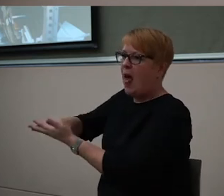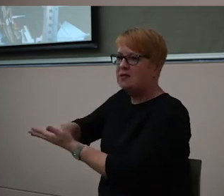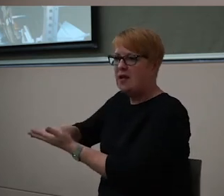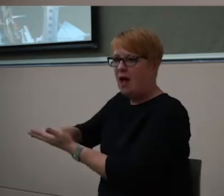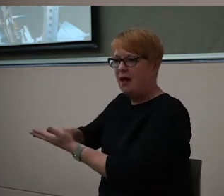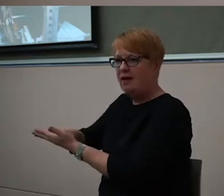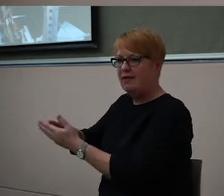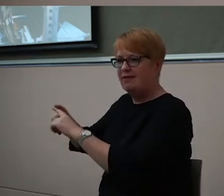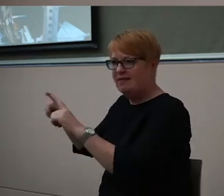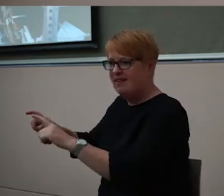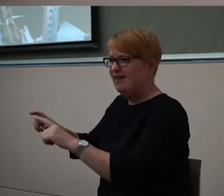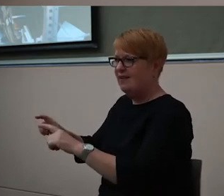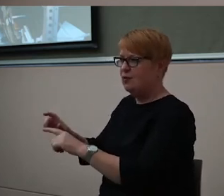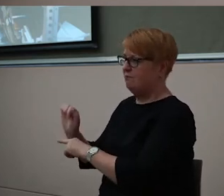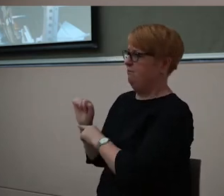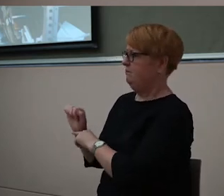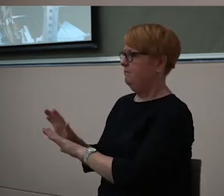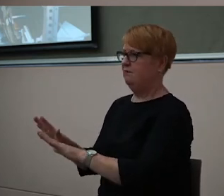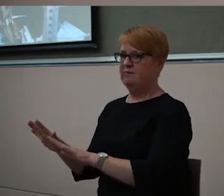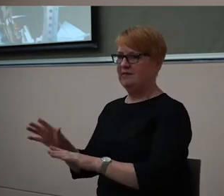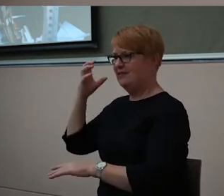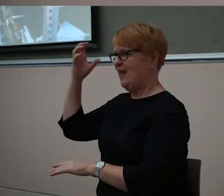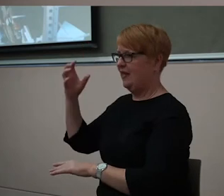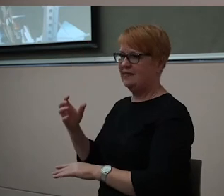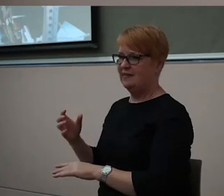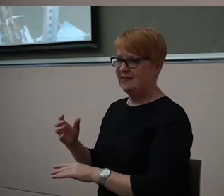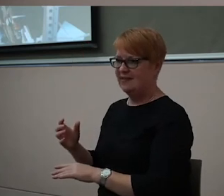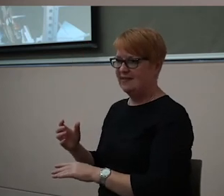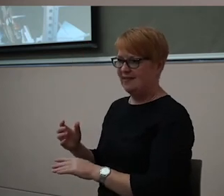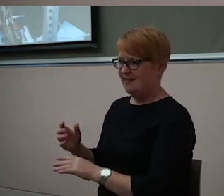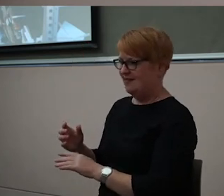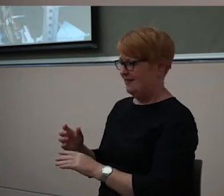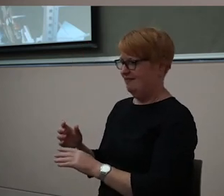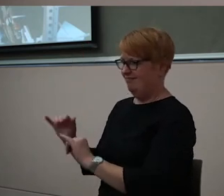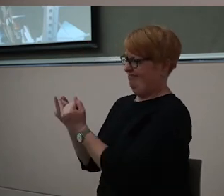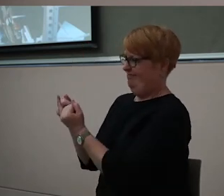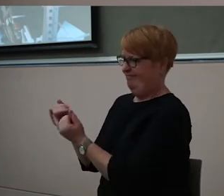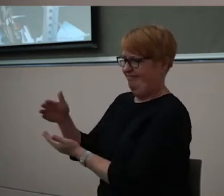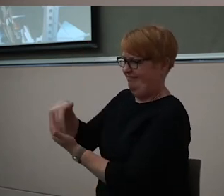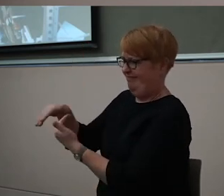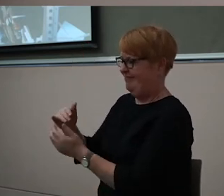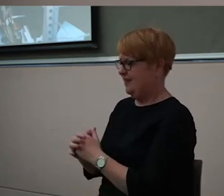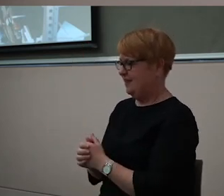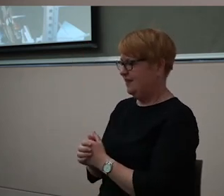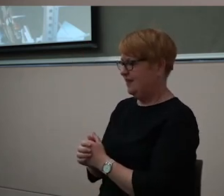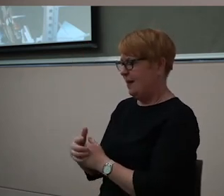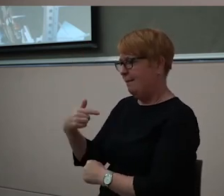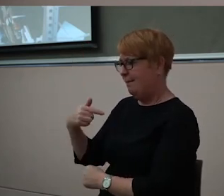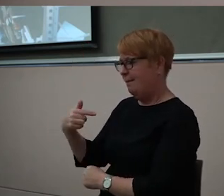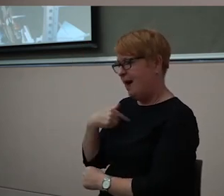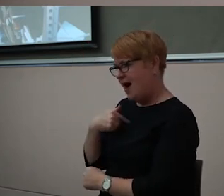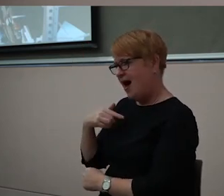to you, which is a bit mean actually. Do it. especially with this project here, like you know, placing it